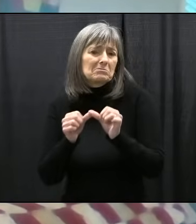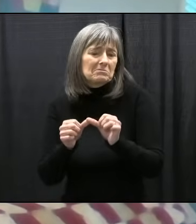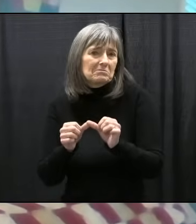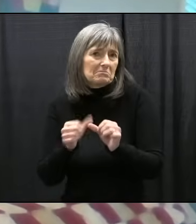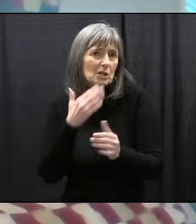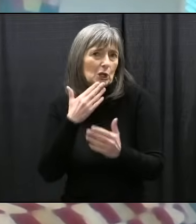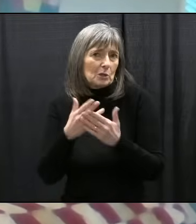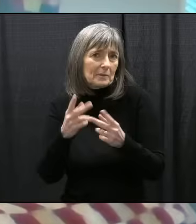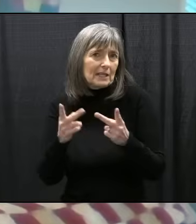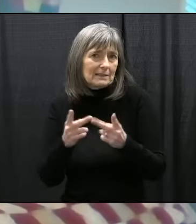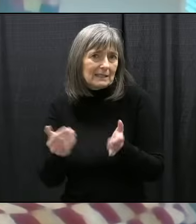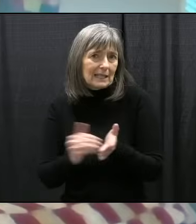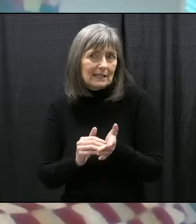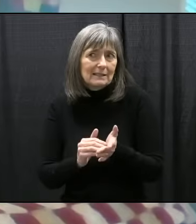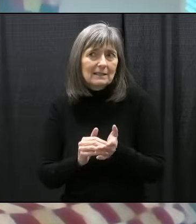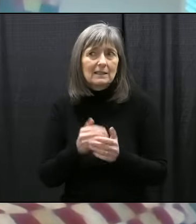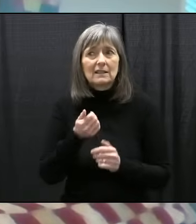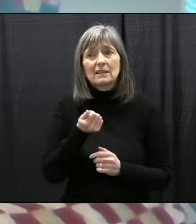few,